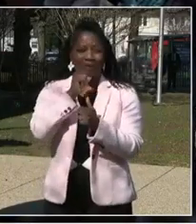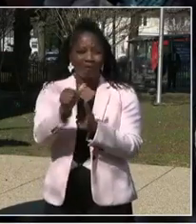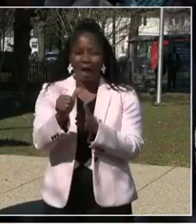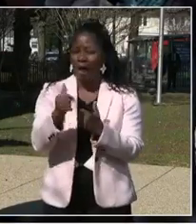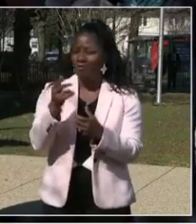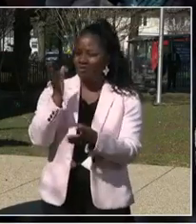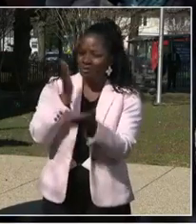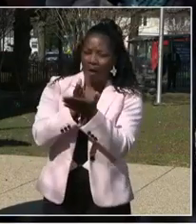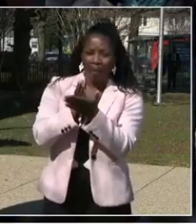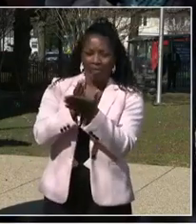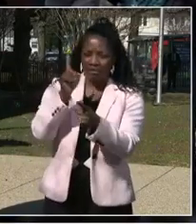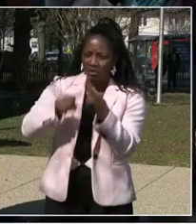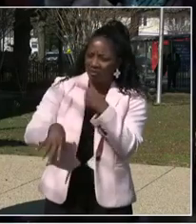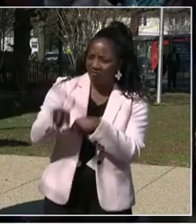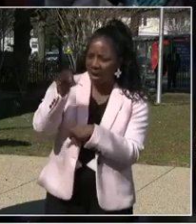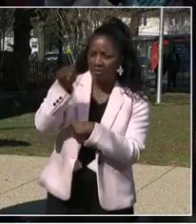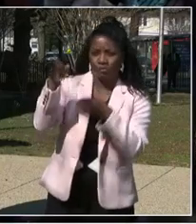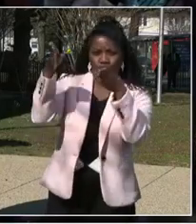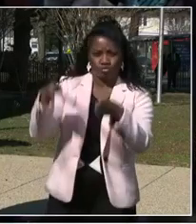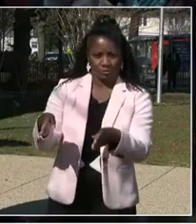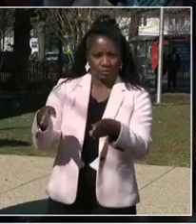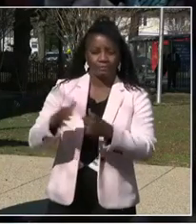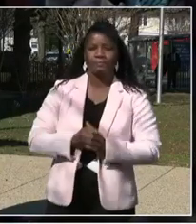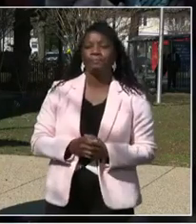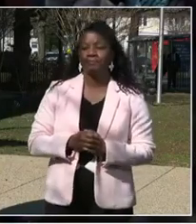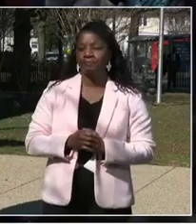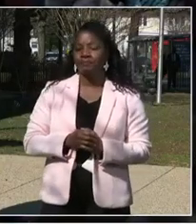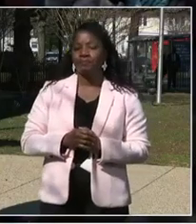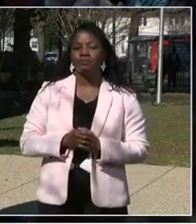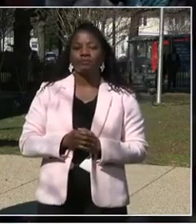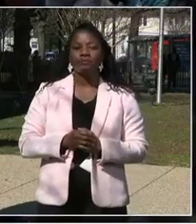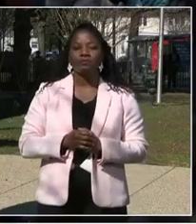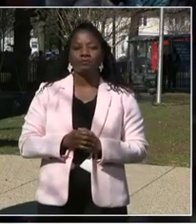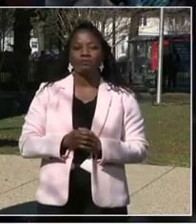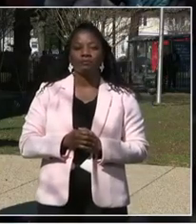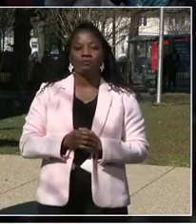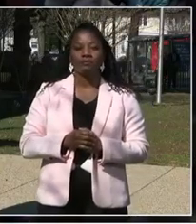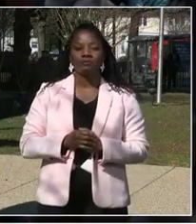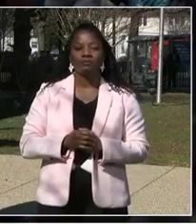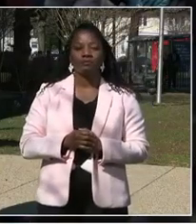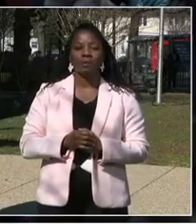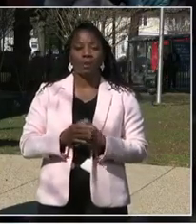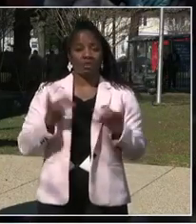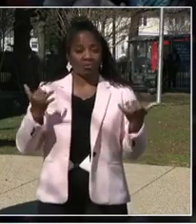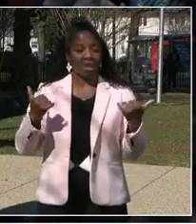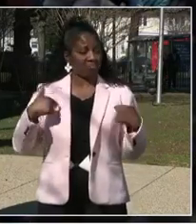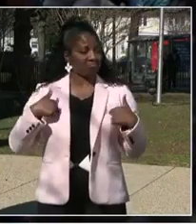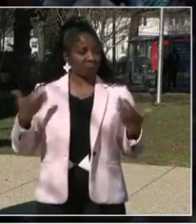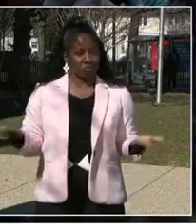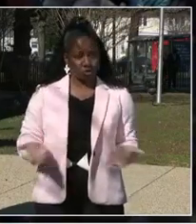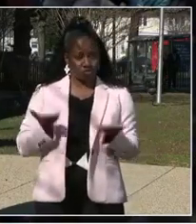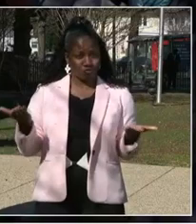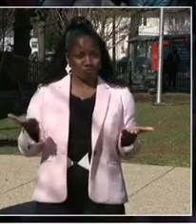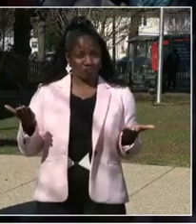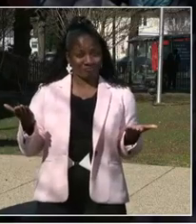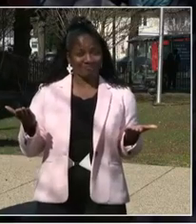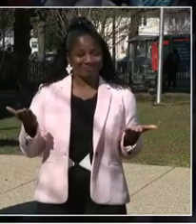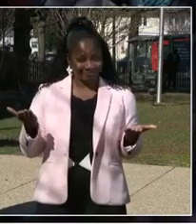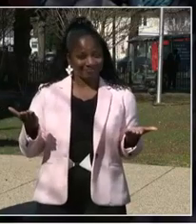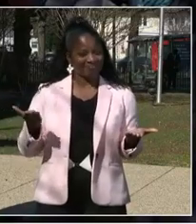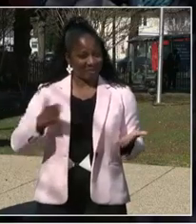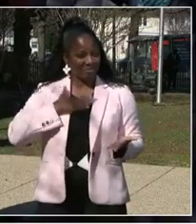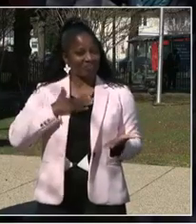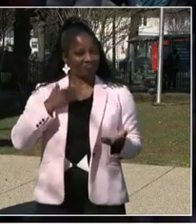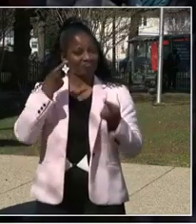stone unturned to find this individual. Today, I am here to announce we've got our